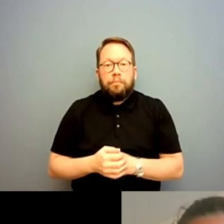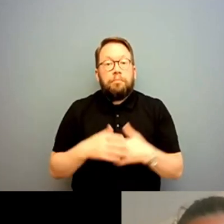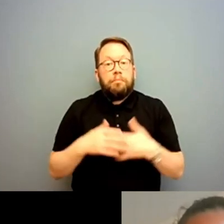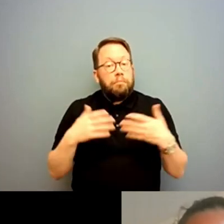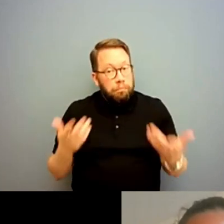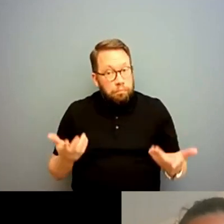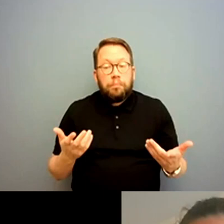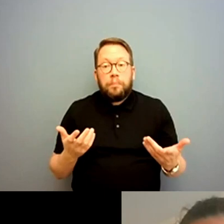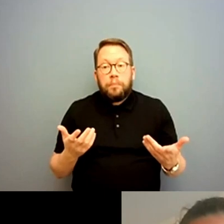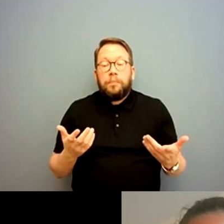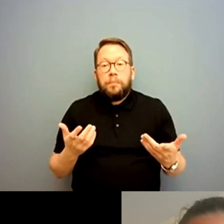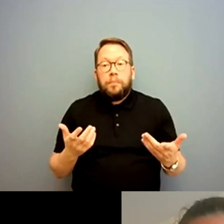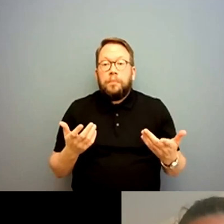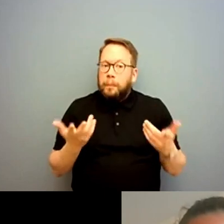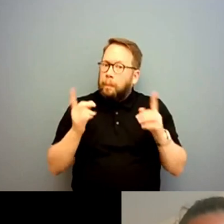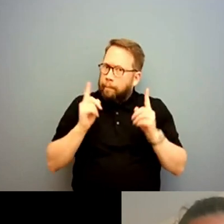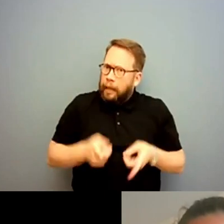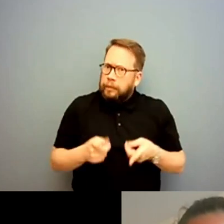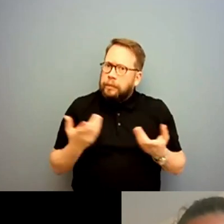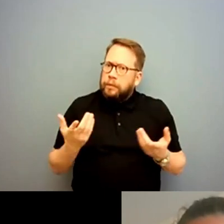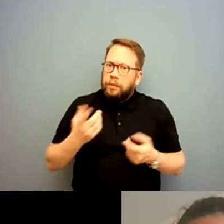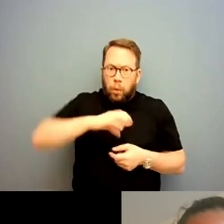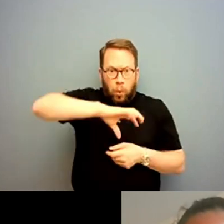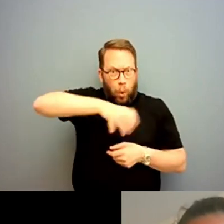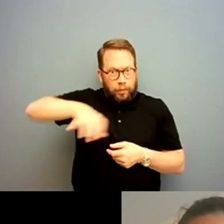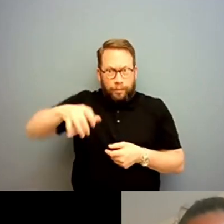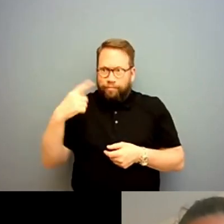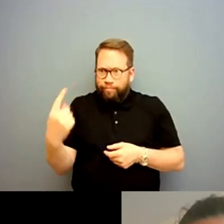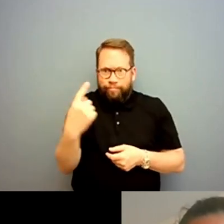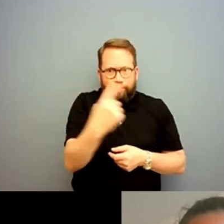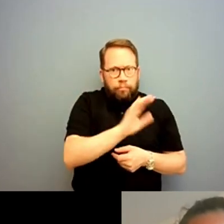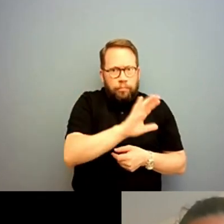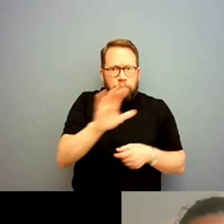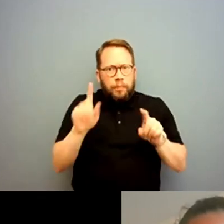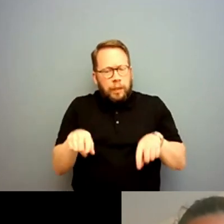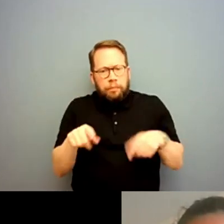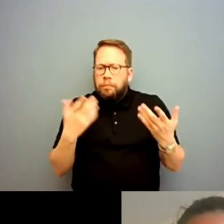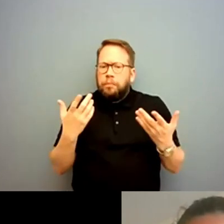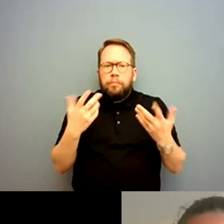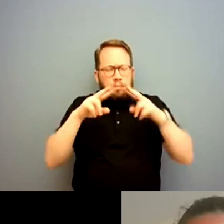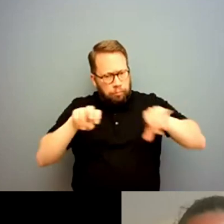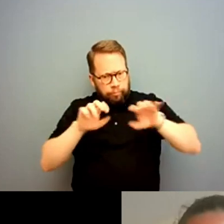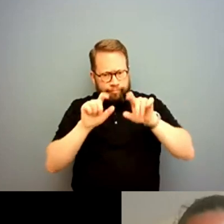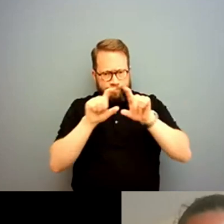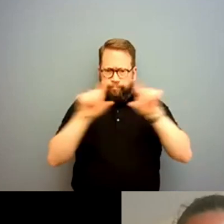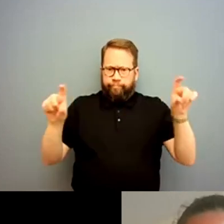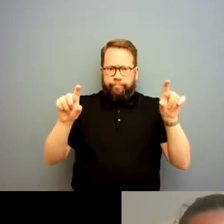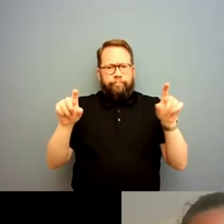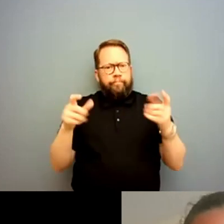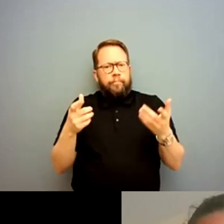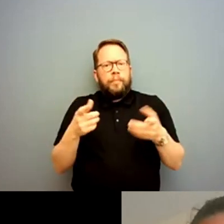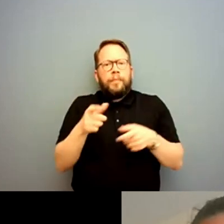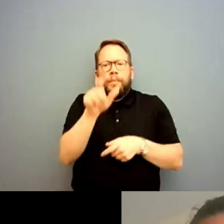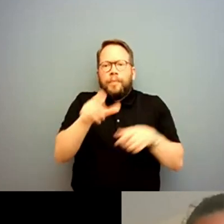national minority is. And for us in my country, it was the traveling community. But I remember